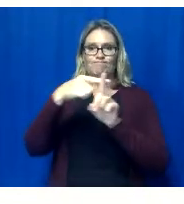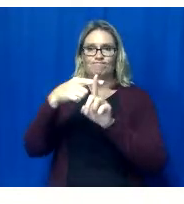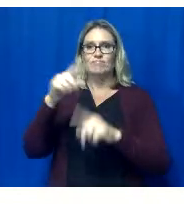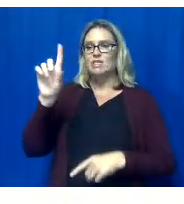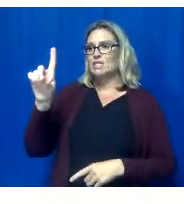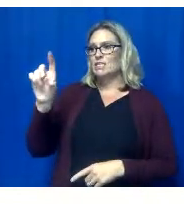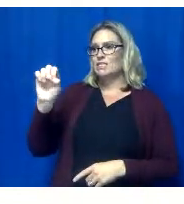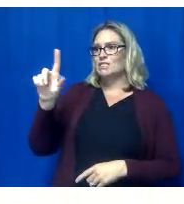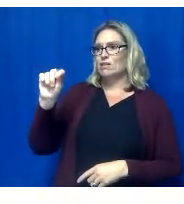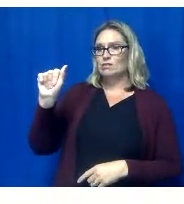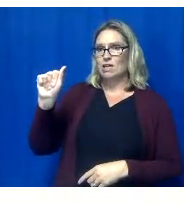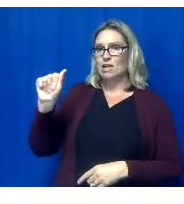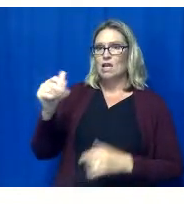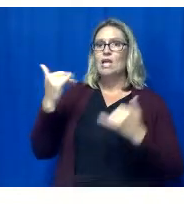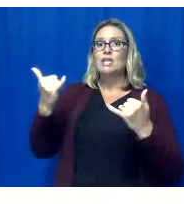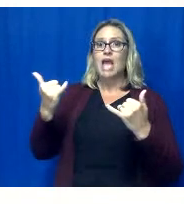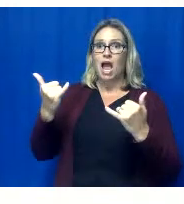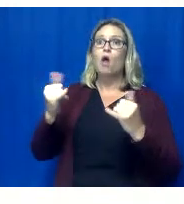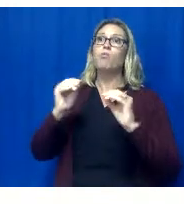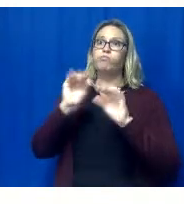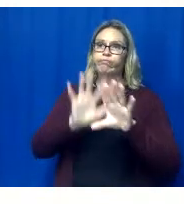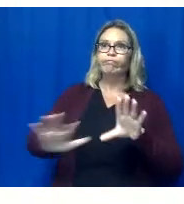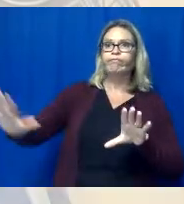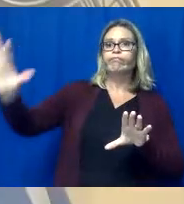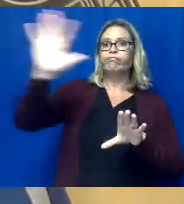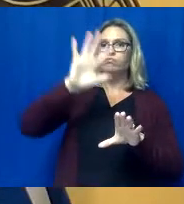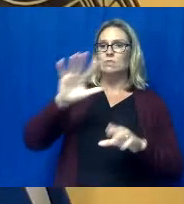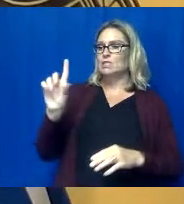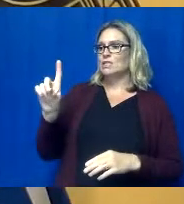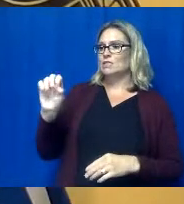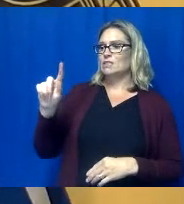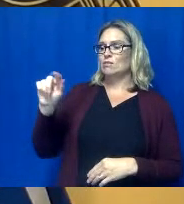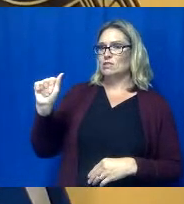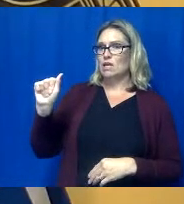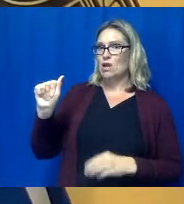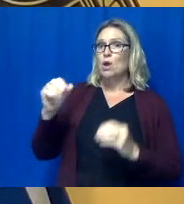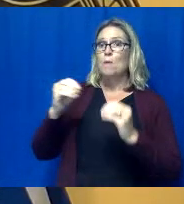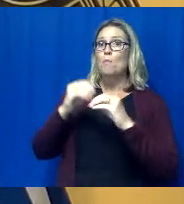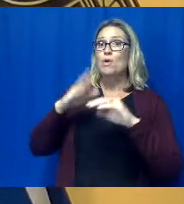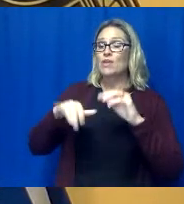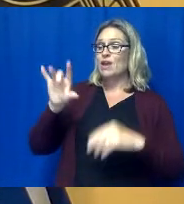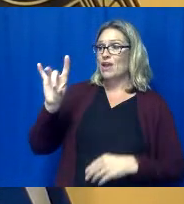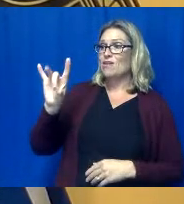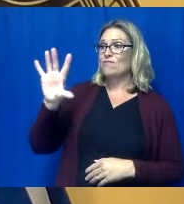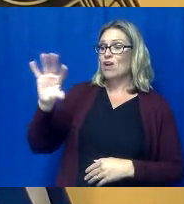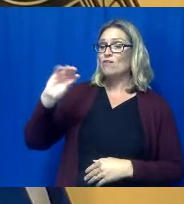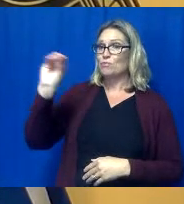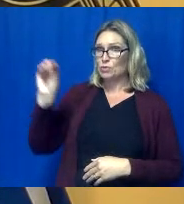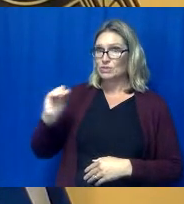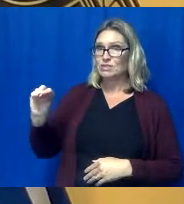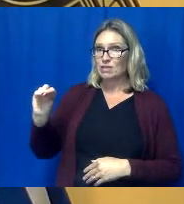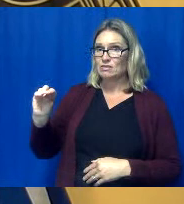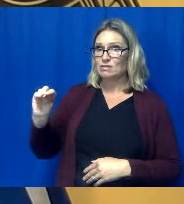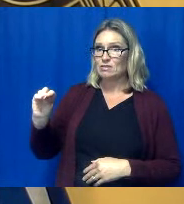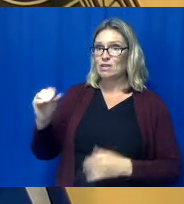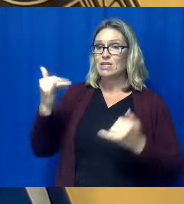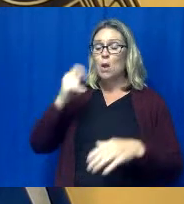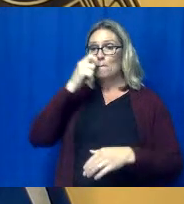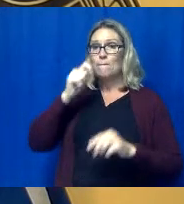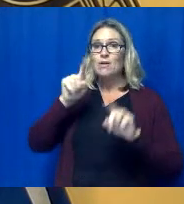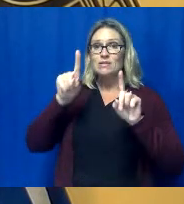predominant variant in the province. In fact, more than 85% of all the samples between